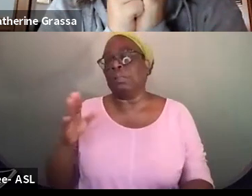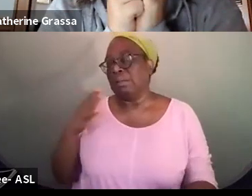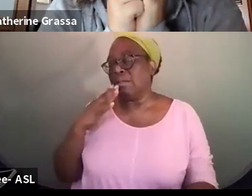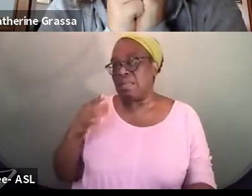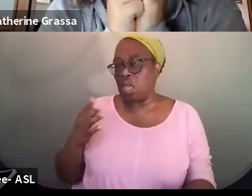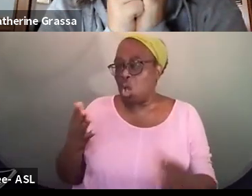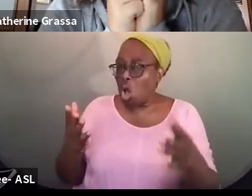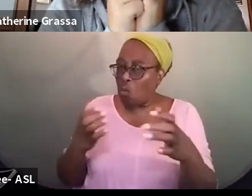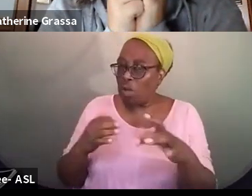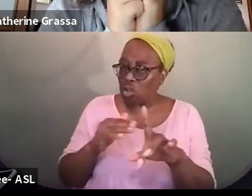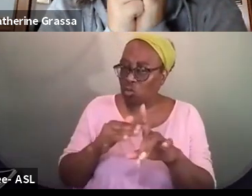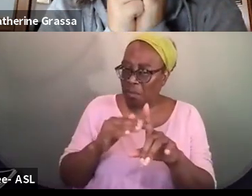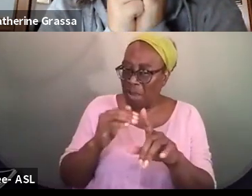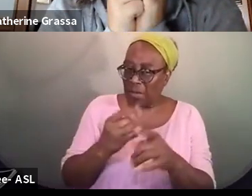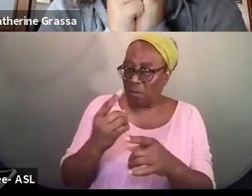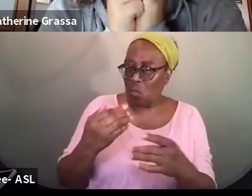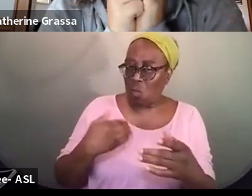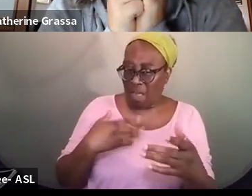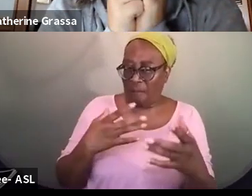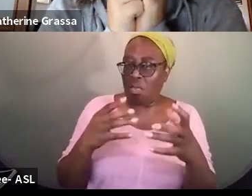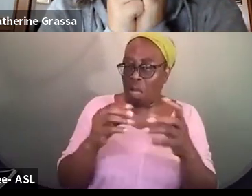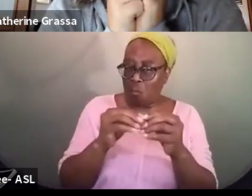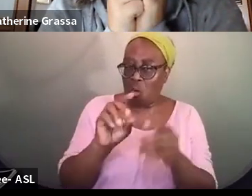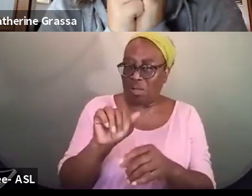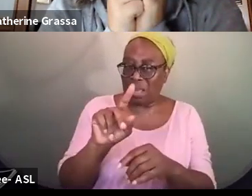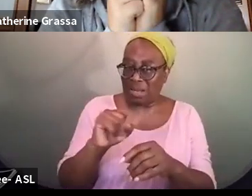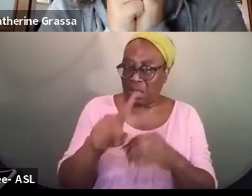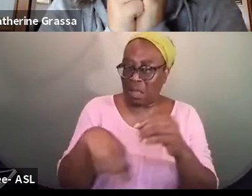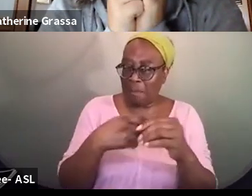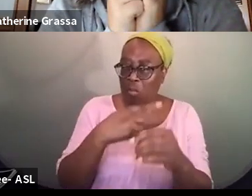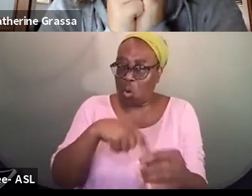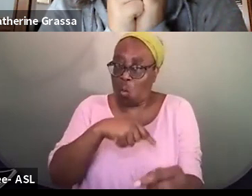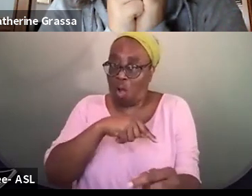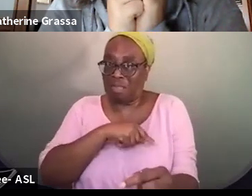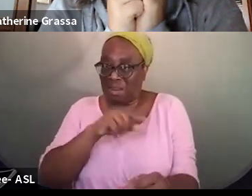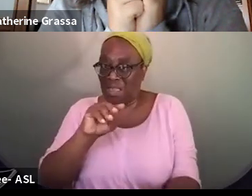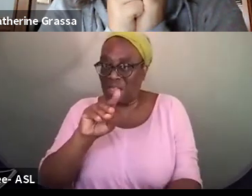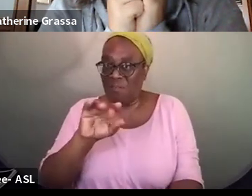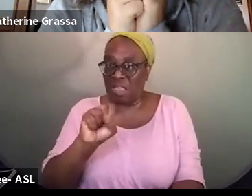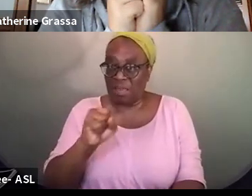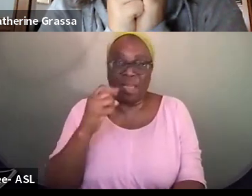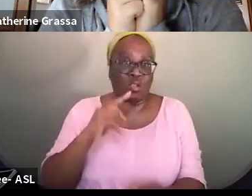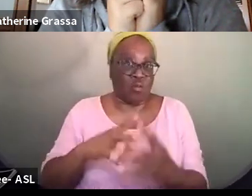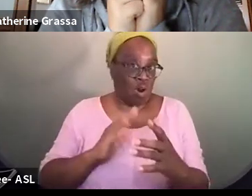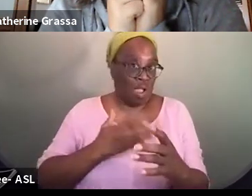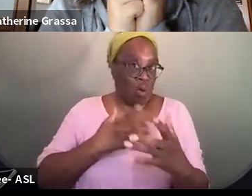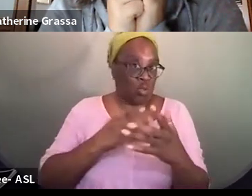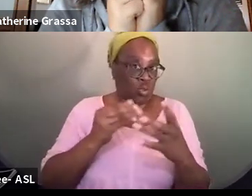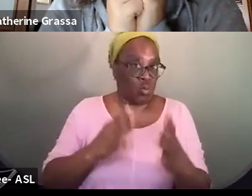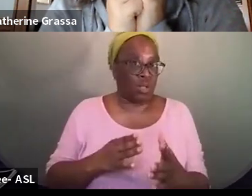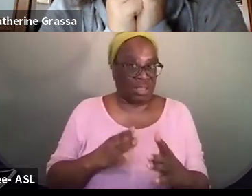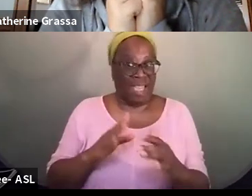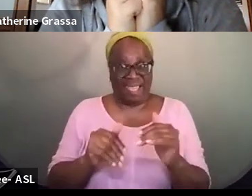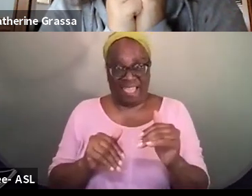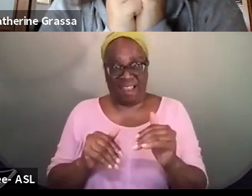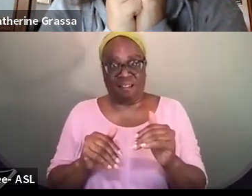remind everyone that we have a lot more data around the quality of the MCAS for our students than we do